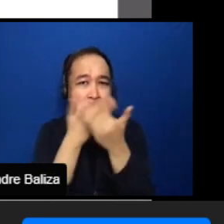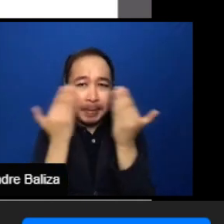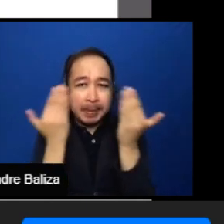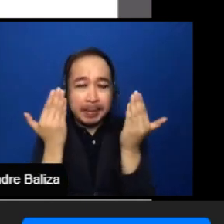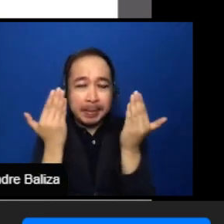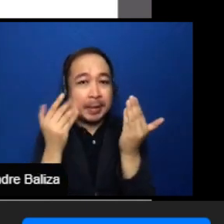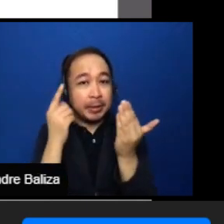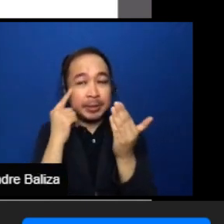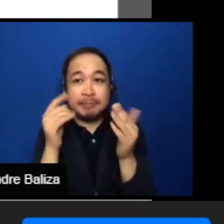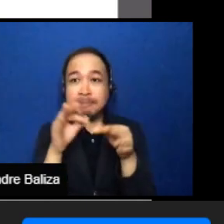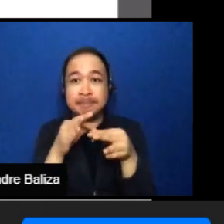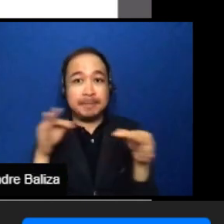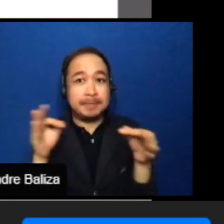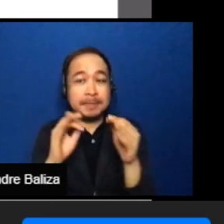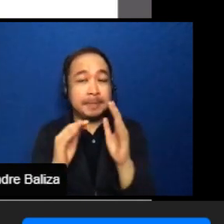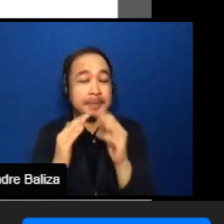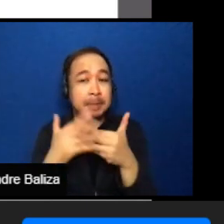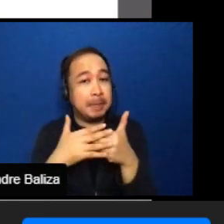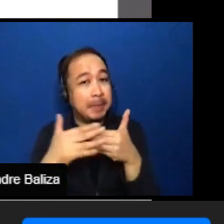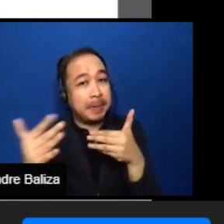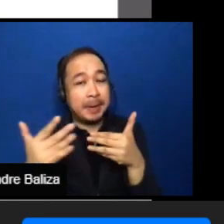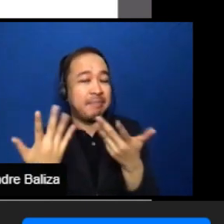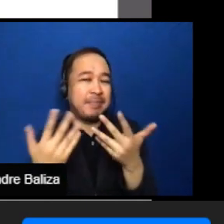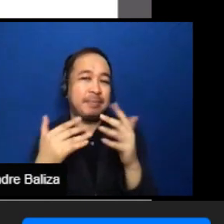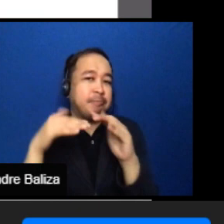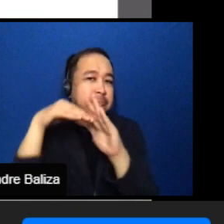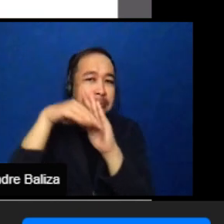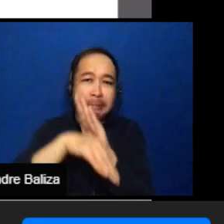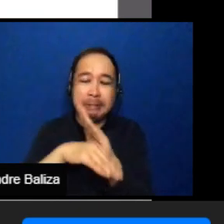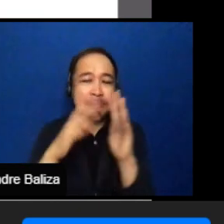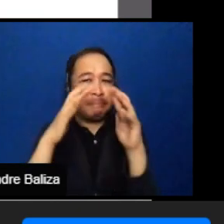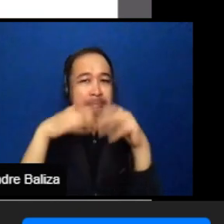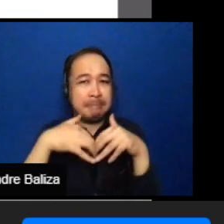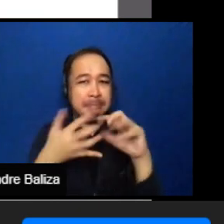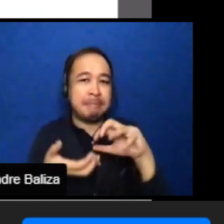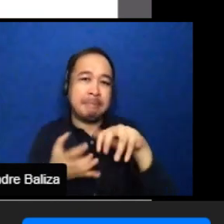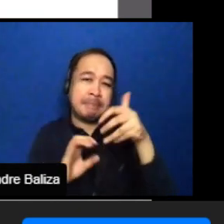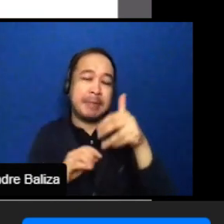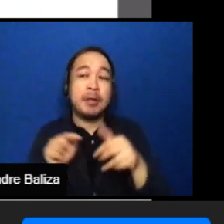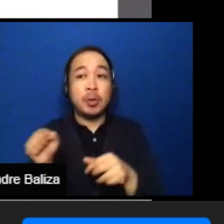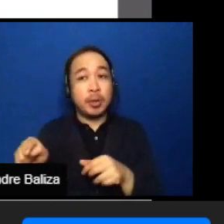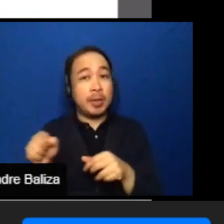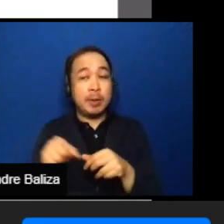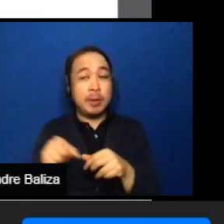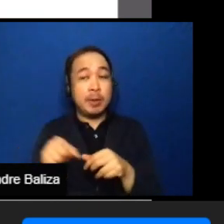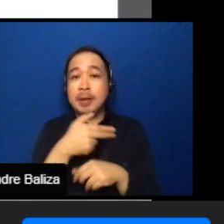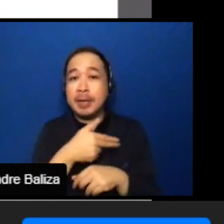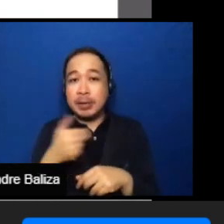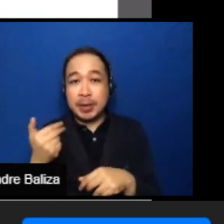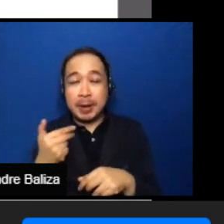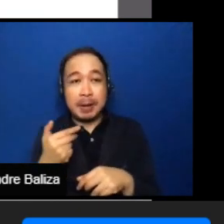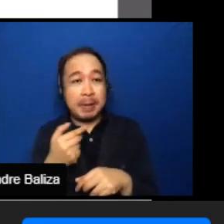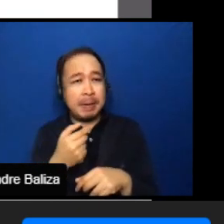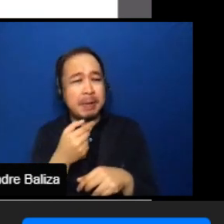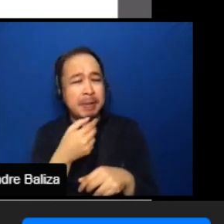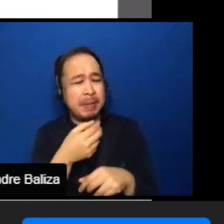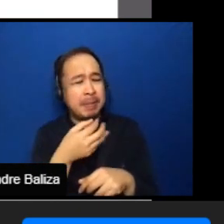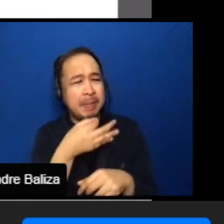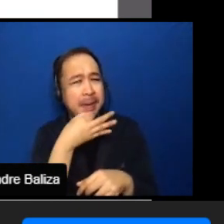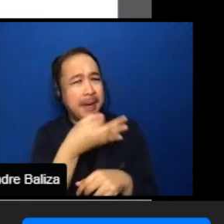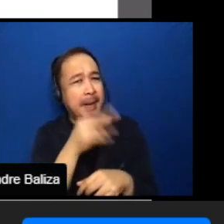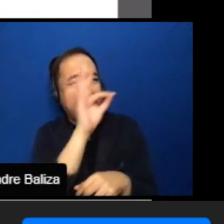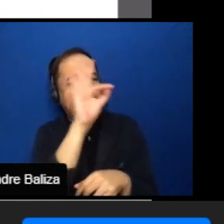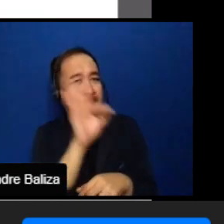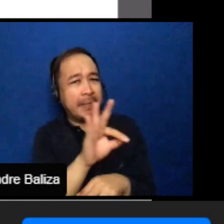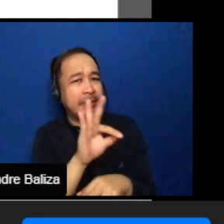done correctly, consequently, it will not work. In line with this, Indonesia would like to seek further clarification from